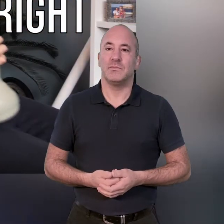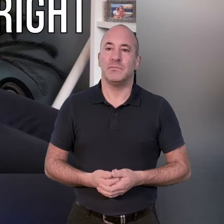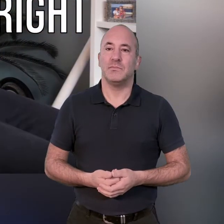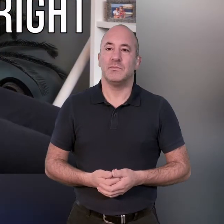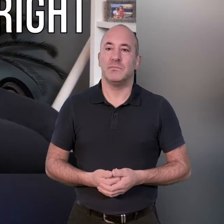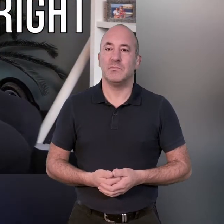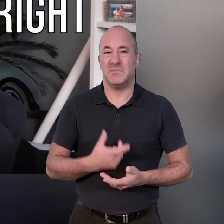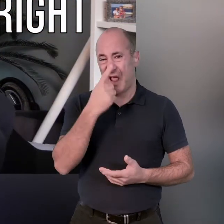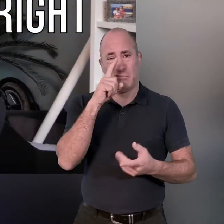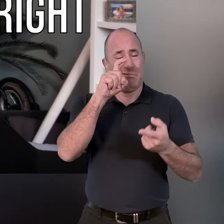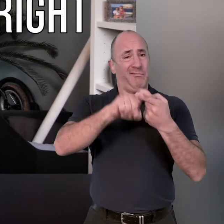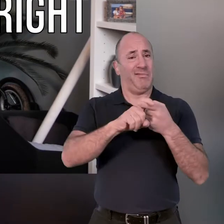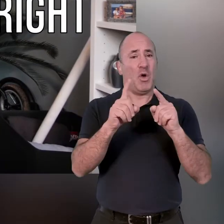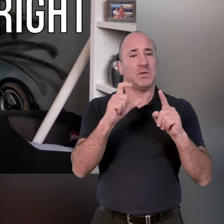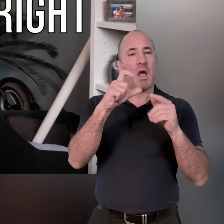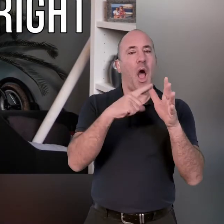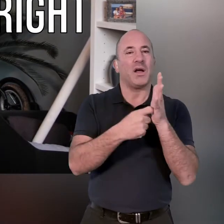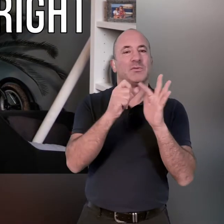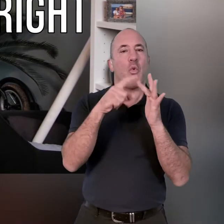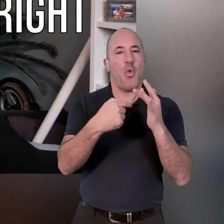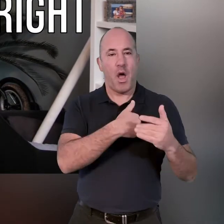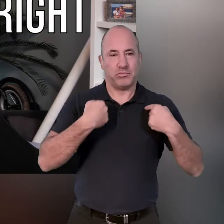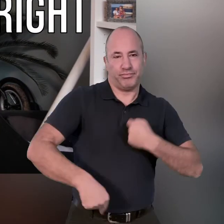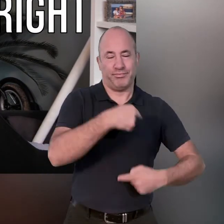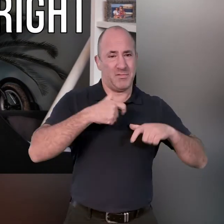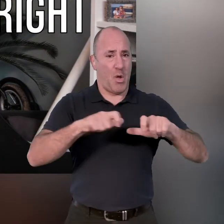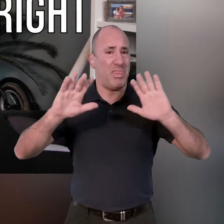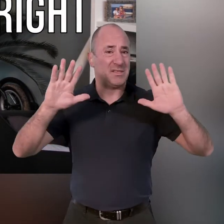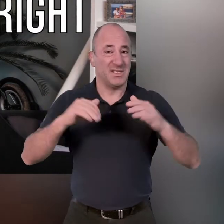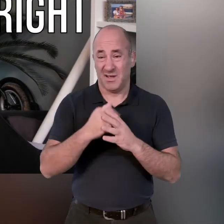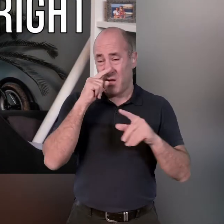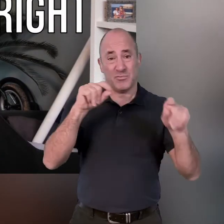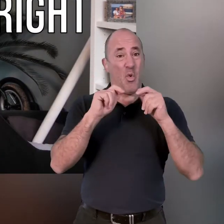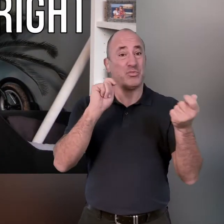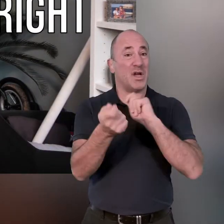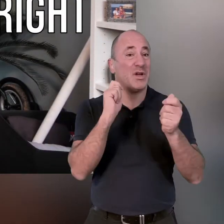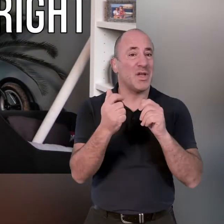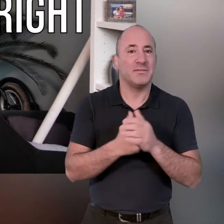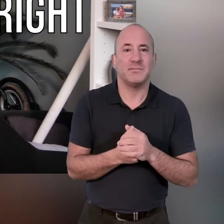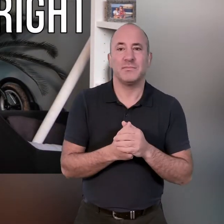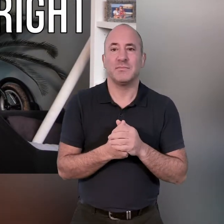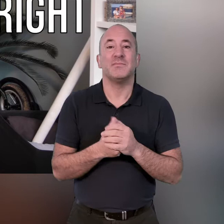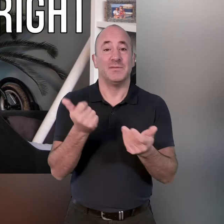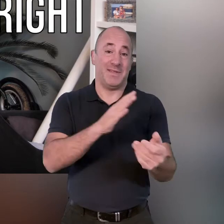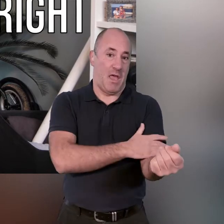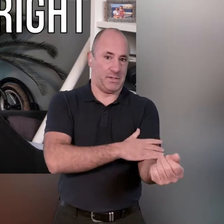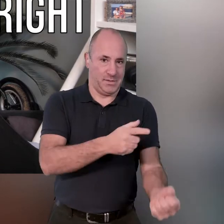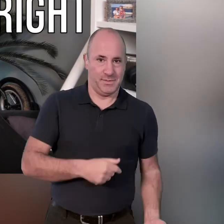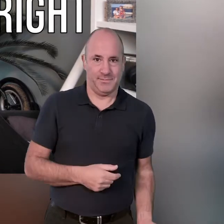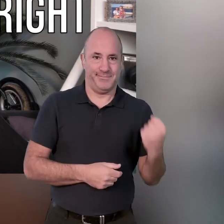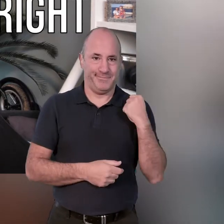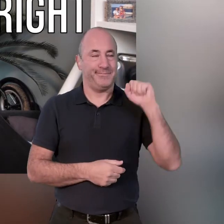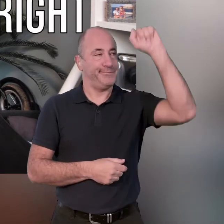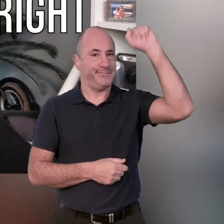You could stick with just cardio stuff as well. So there's an option there for you. So you can just do, as we go into bicep curls to